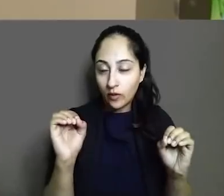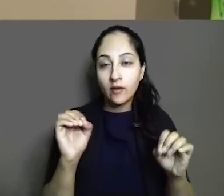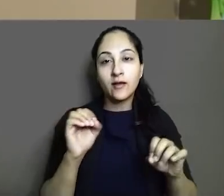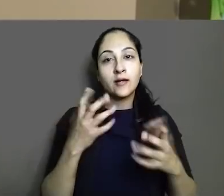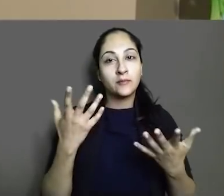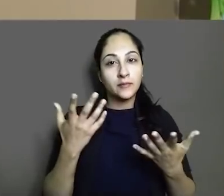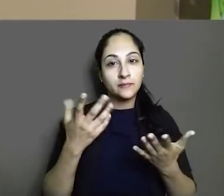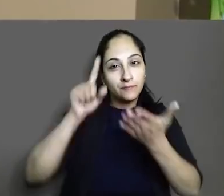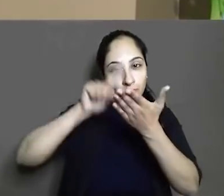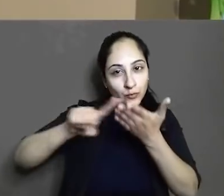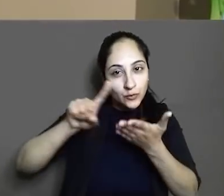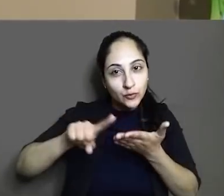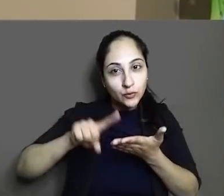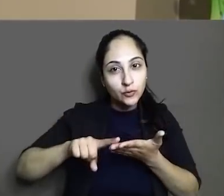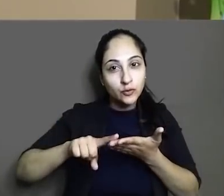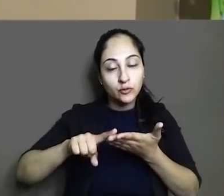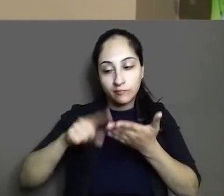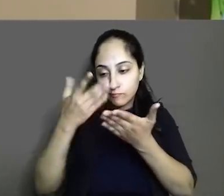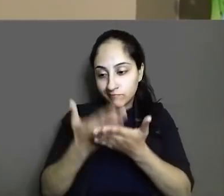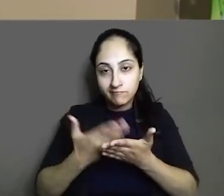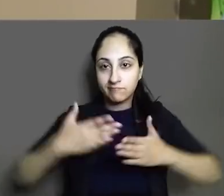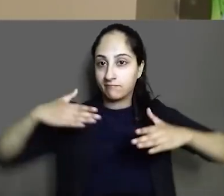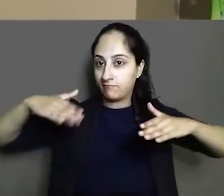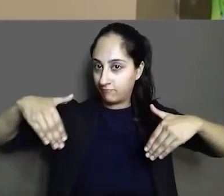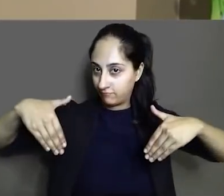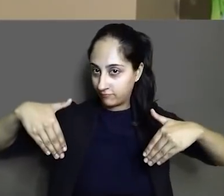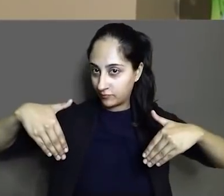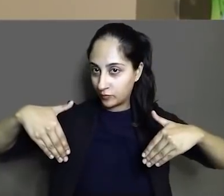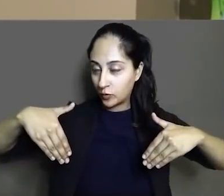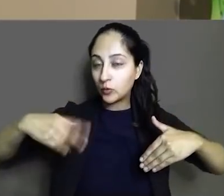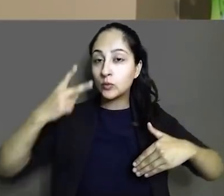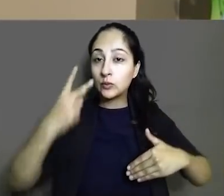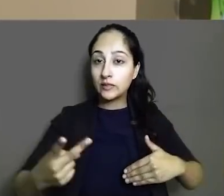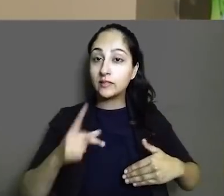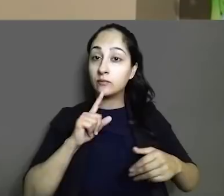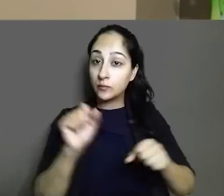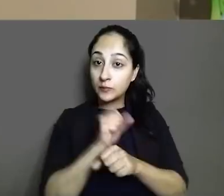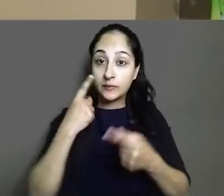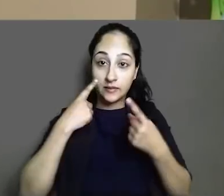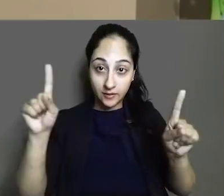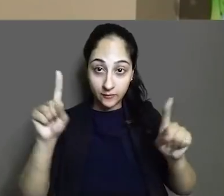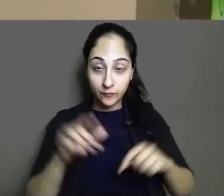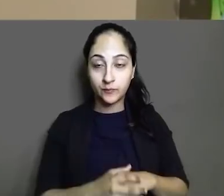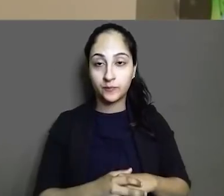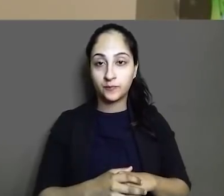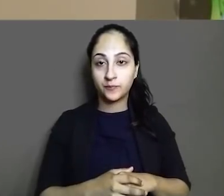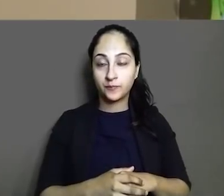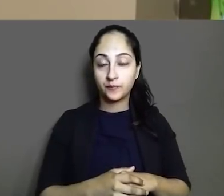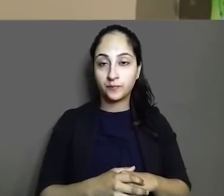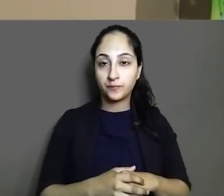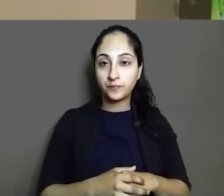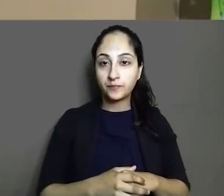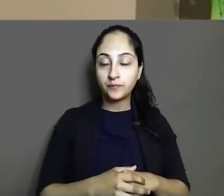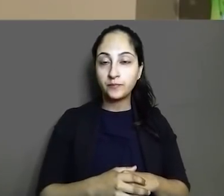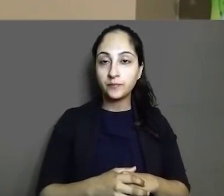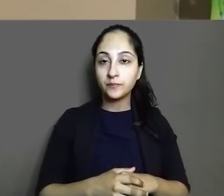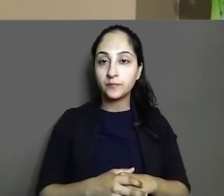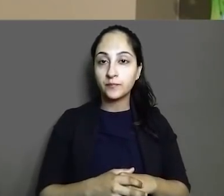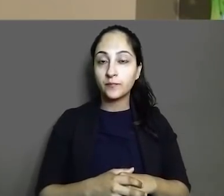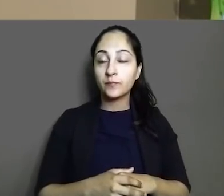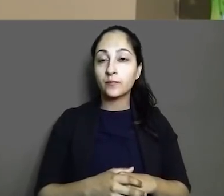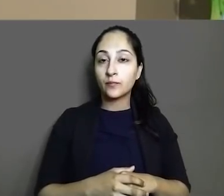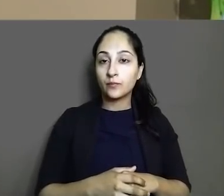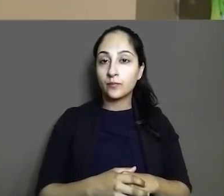alike, their backbone per se is very similar, although some of the vaccine components may be different. There